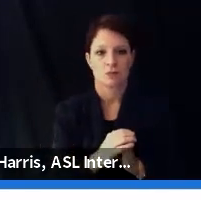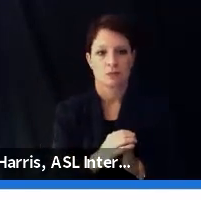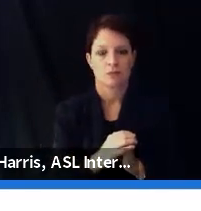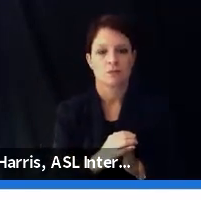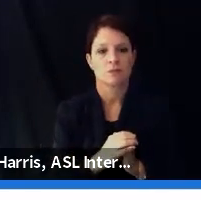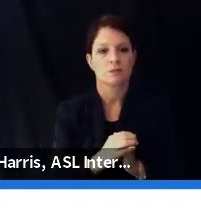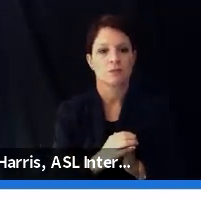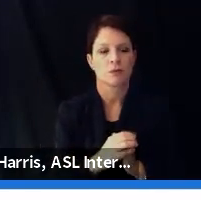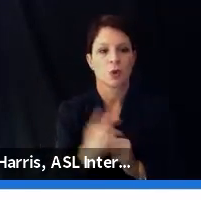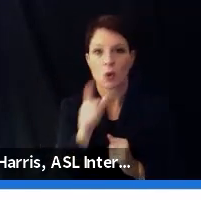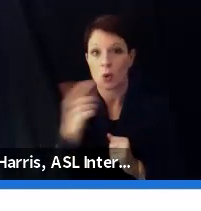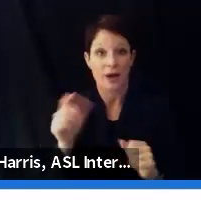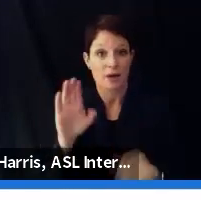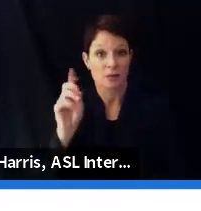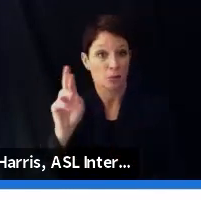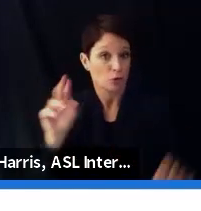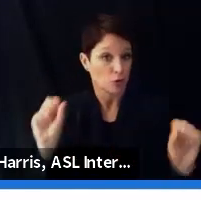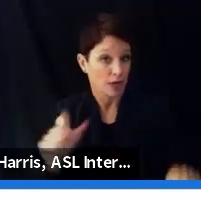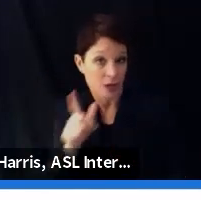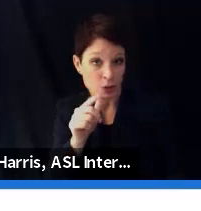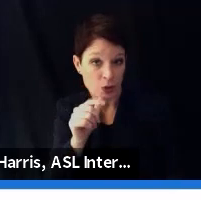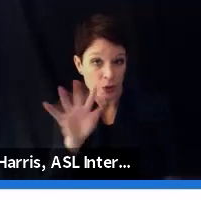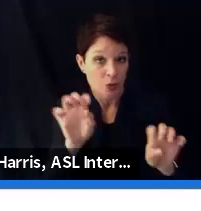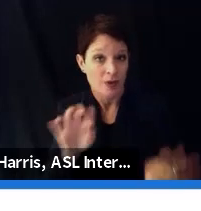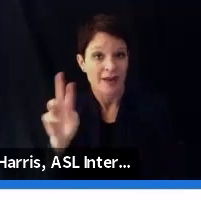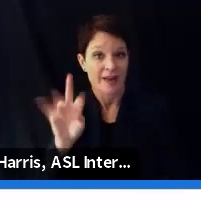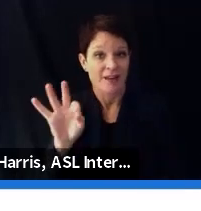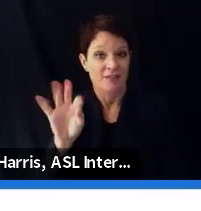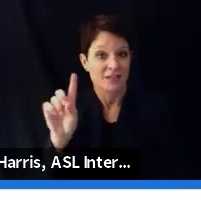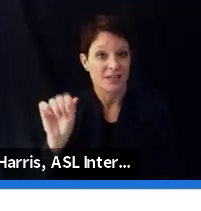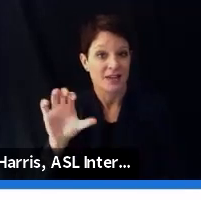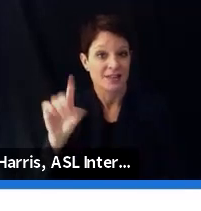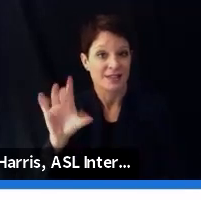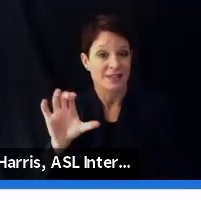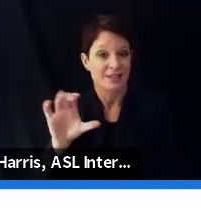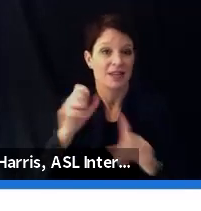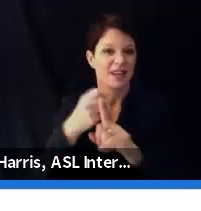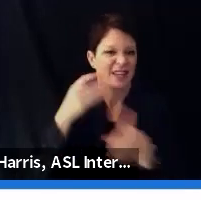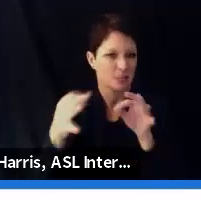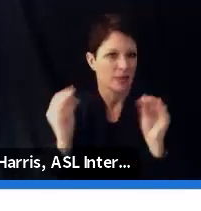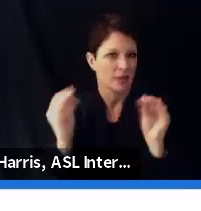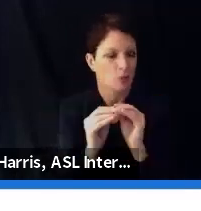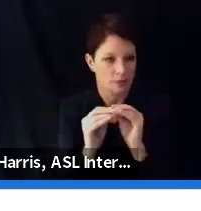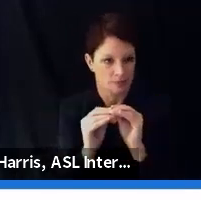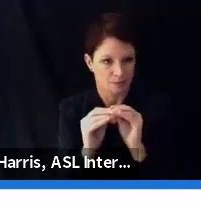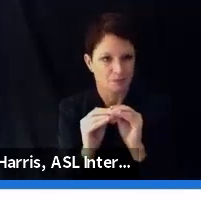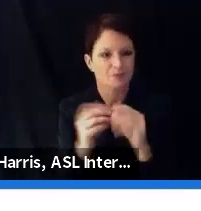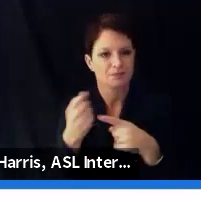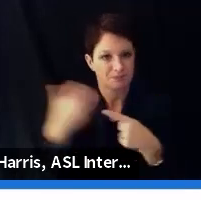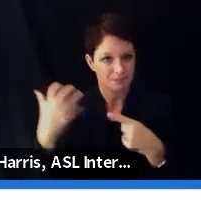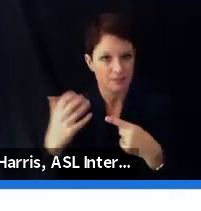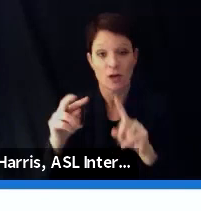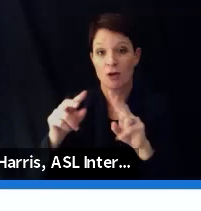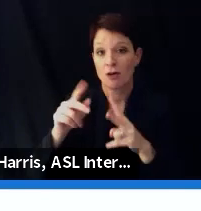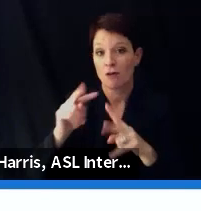Now, who else can get a booster? The FDA and CDC went a little further and said that while those first